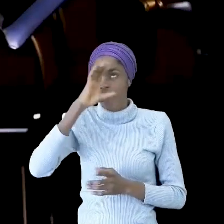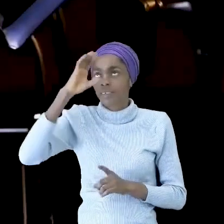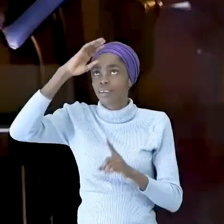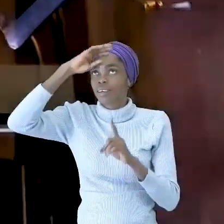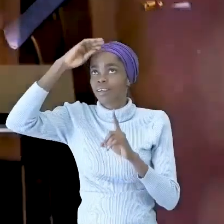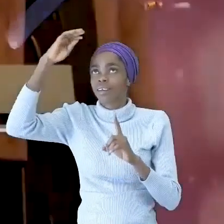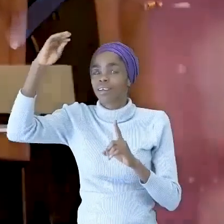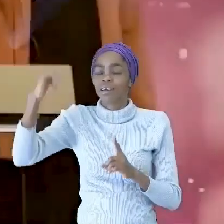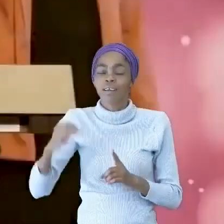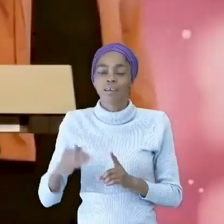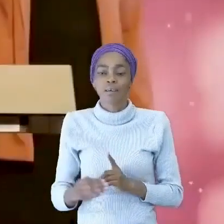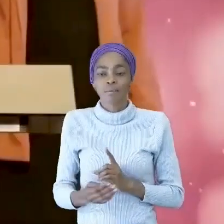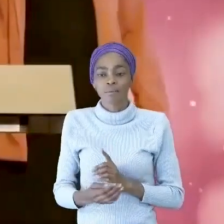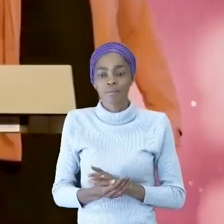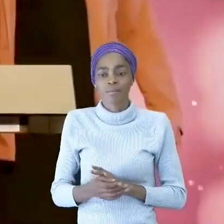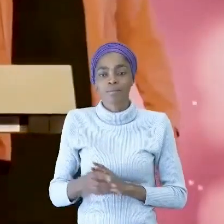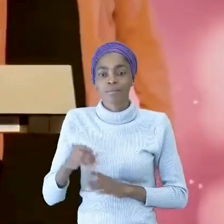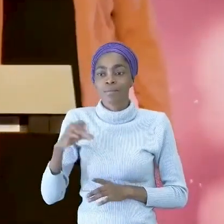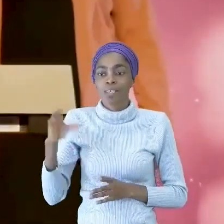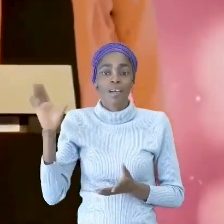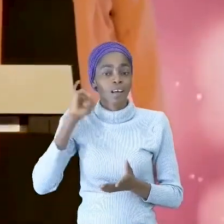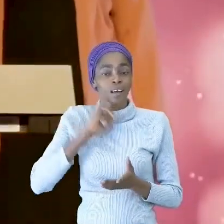of the goodness of God.